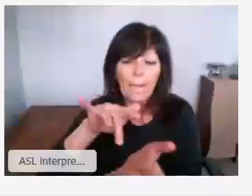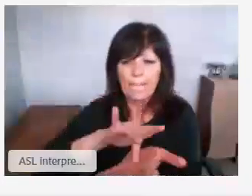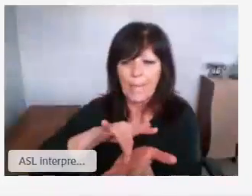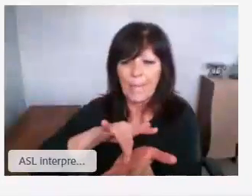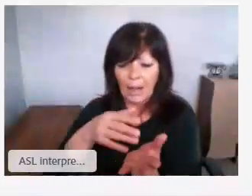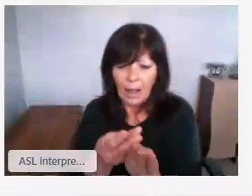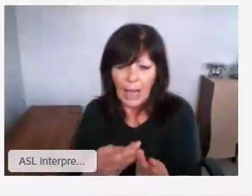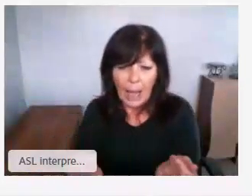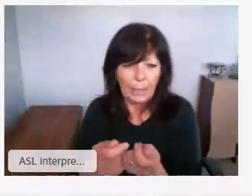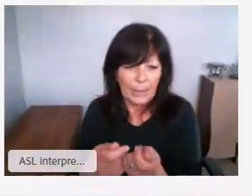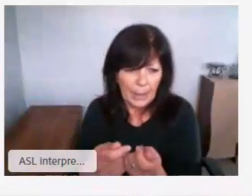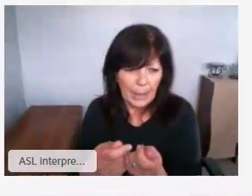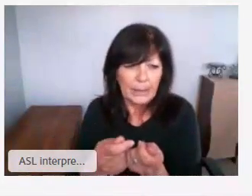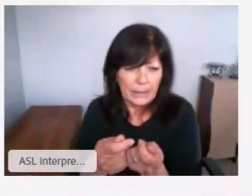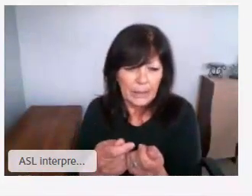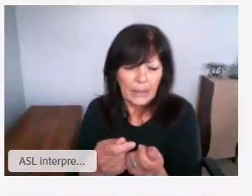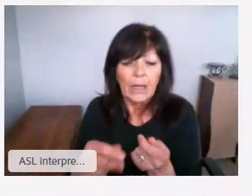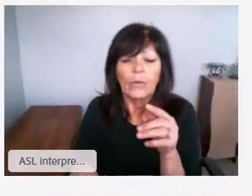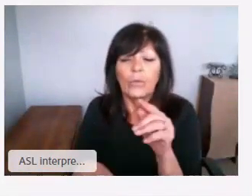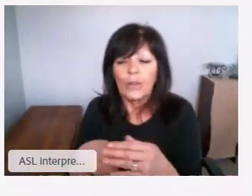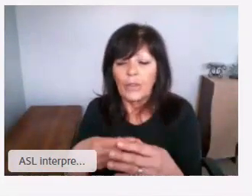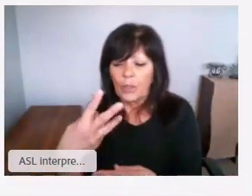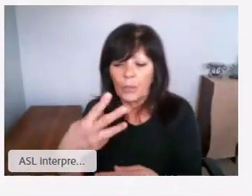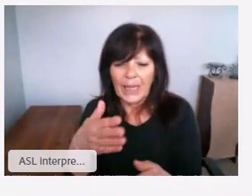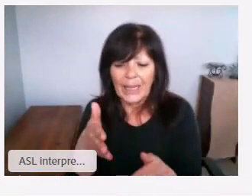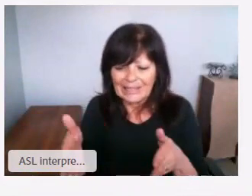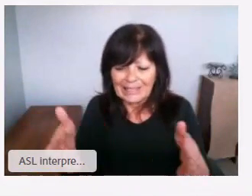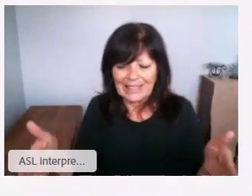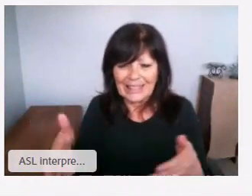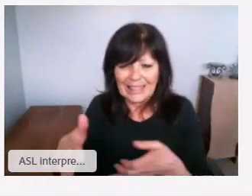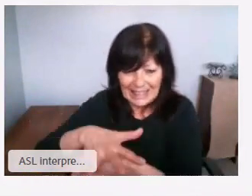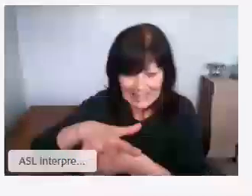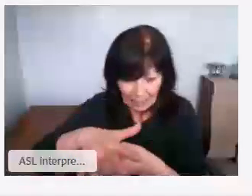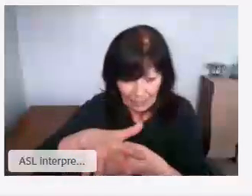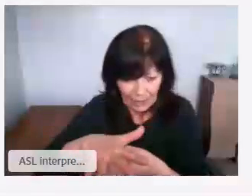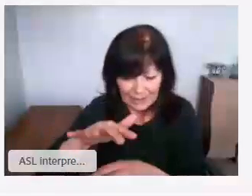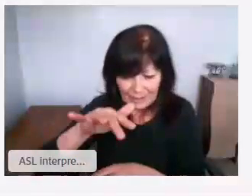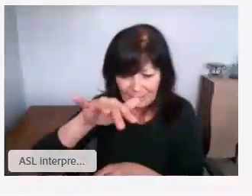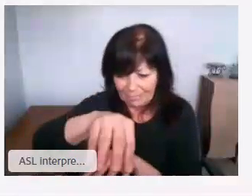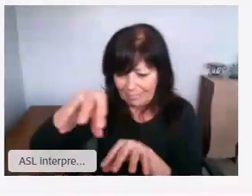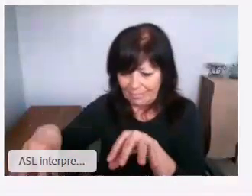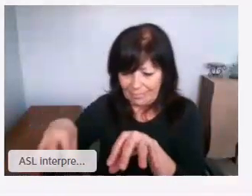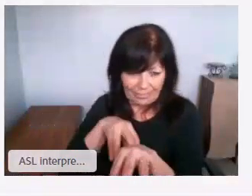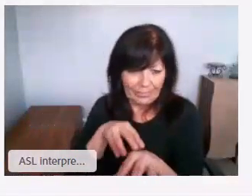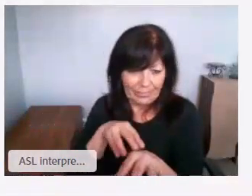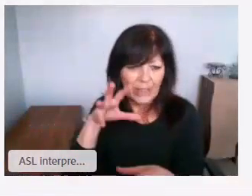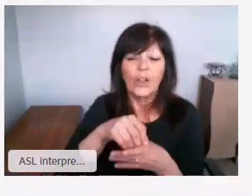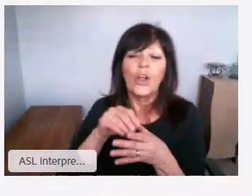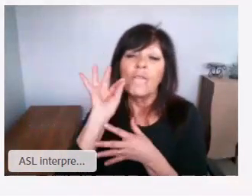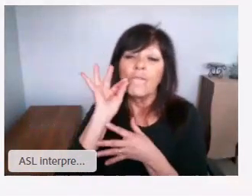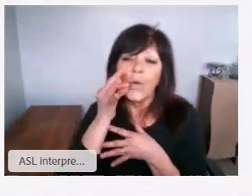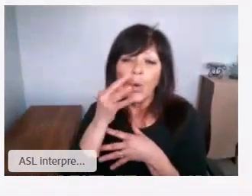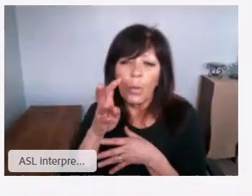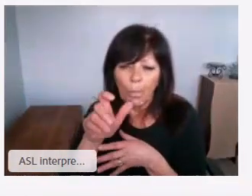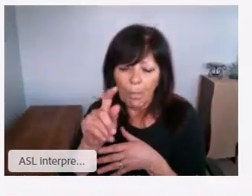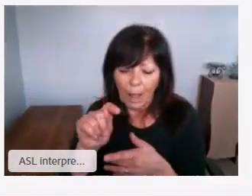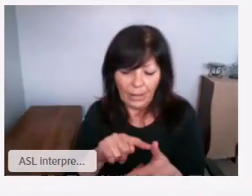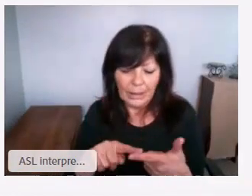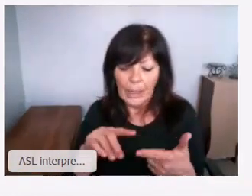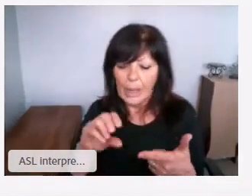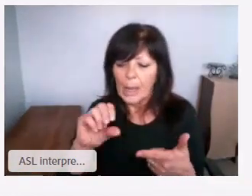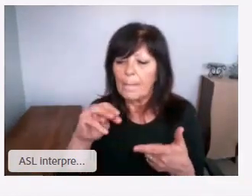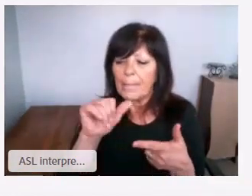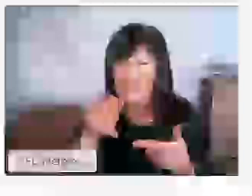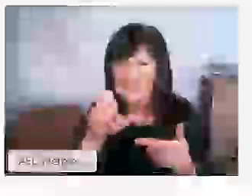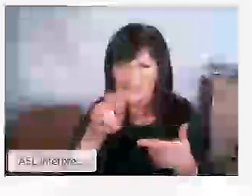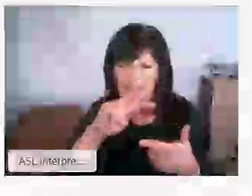BNMC, along with three adjacent neighborhoods that touch that campus, including the Fruit Belt neighborhood, Matheson Park just to the north,